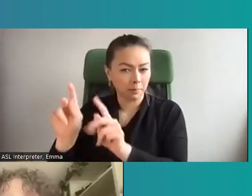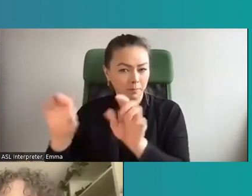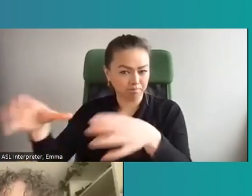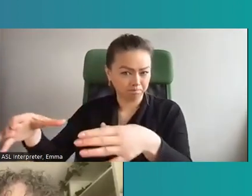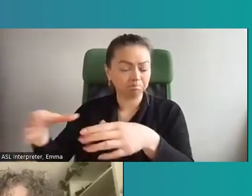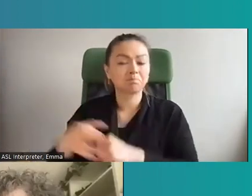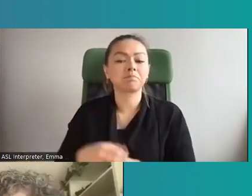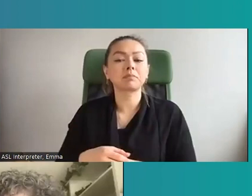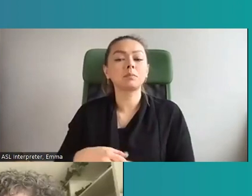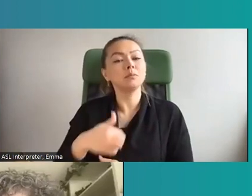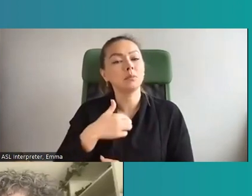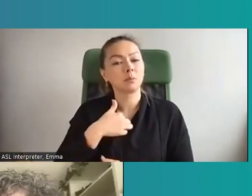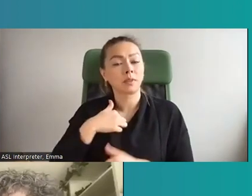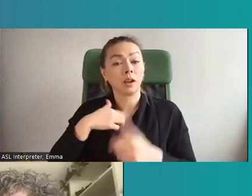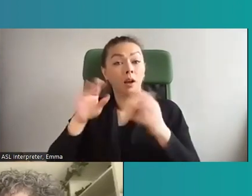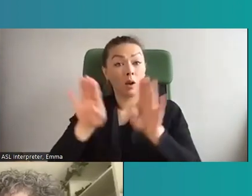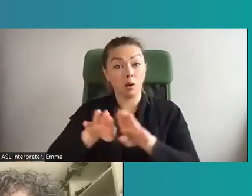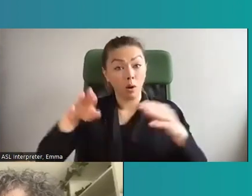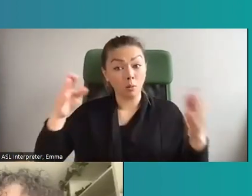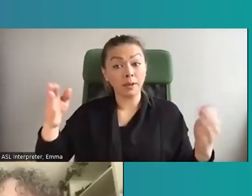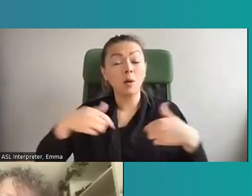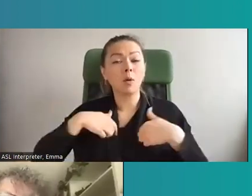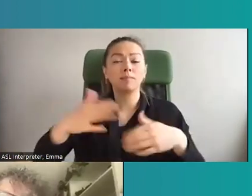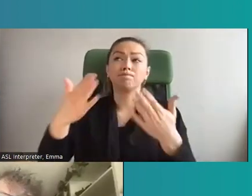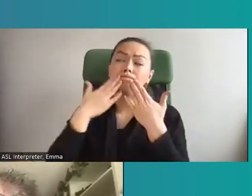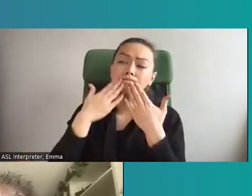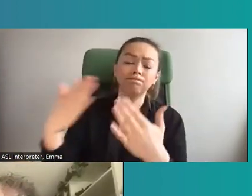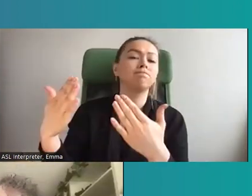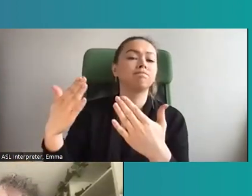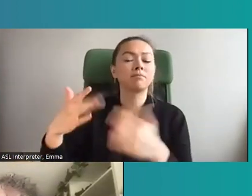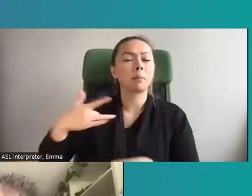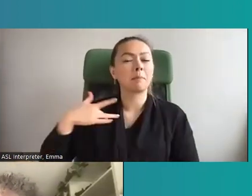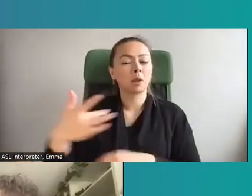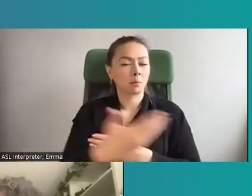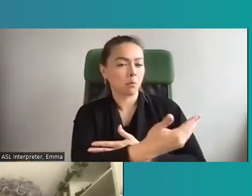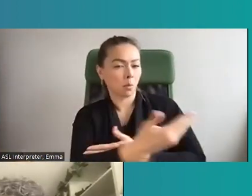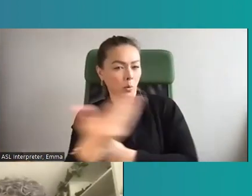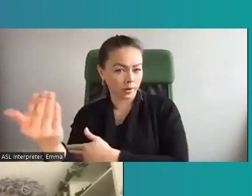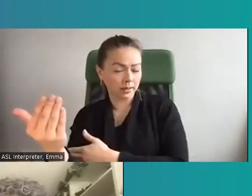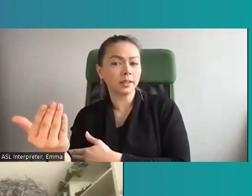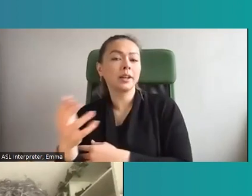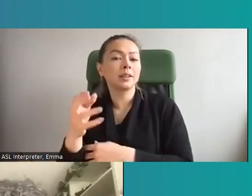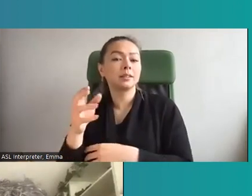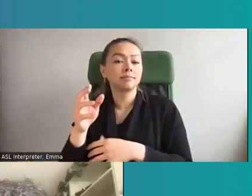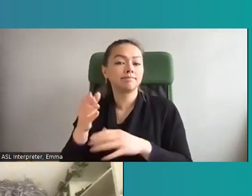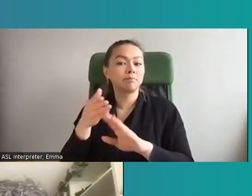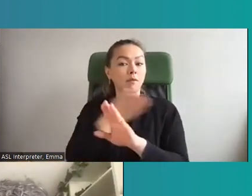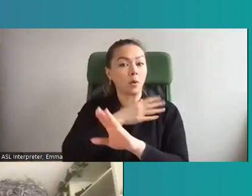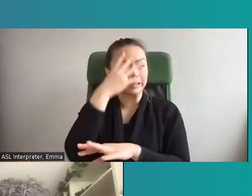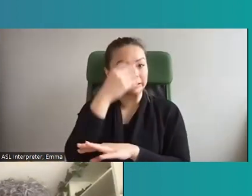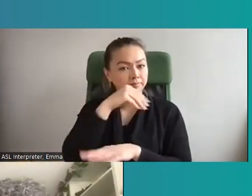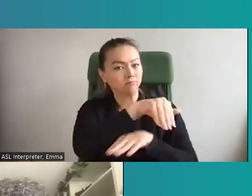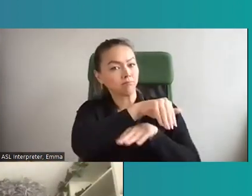a Thanksgiving address that we usually do every morning and before we go to sleep at night. And it's